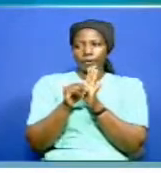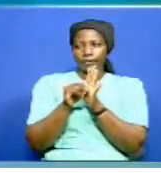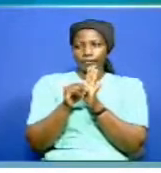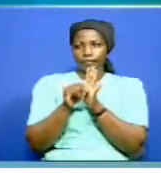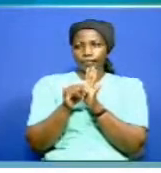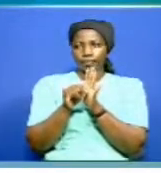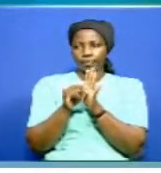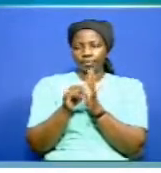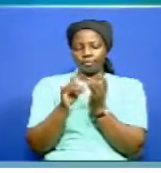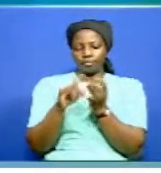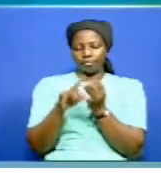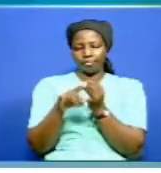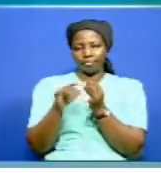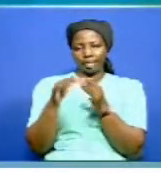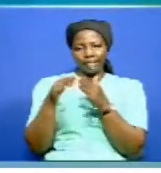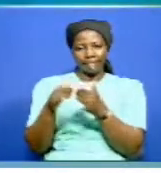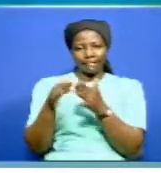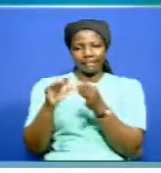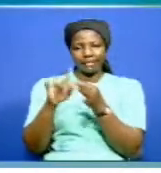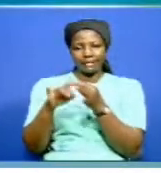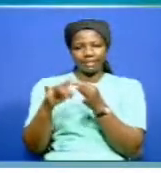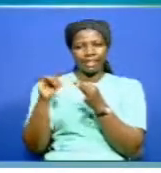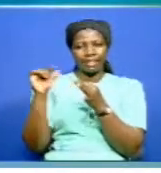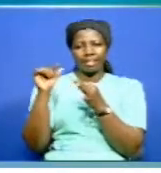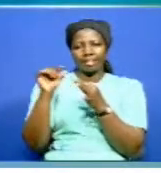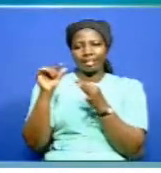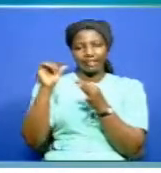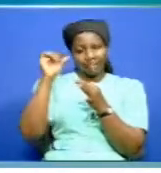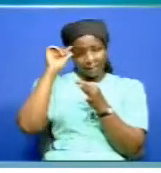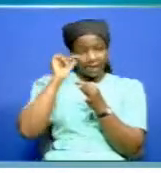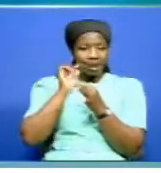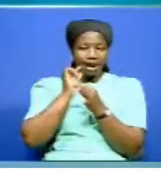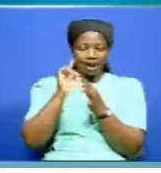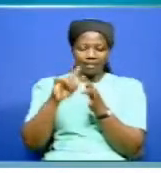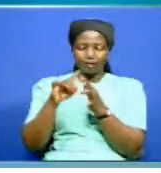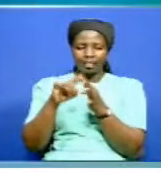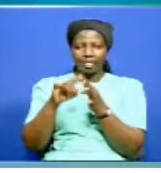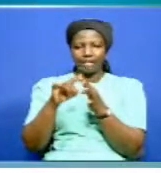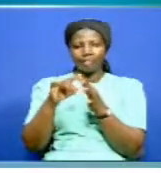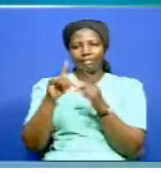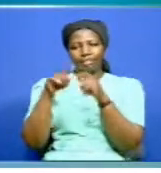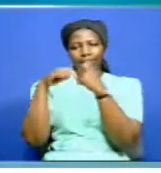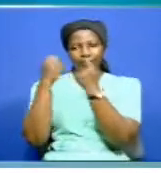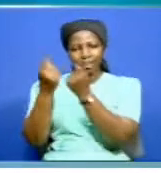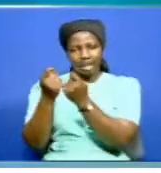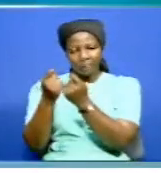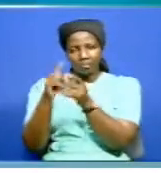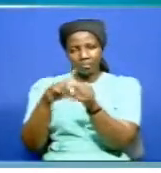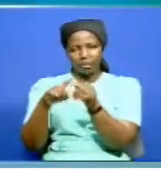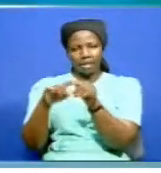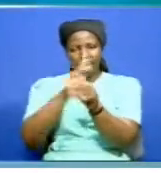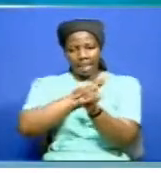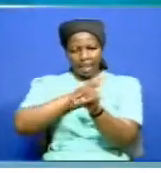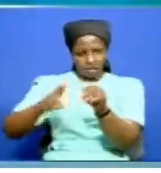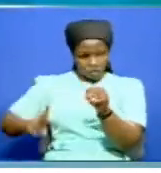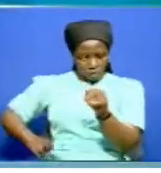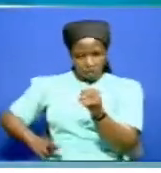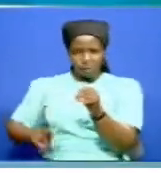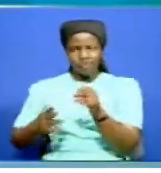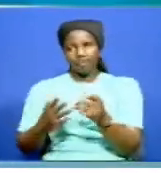the sex, gender, and then race, religion, all the